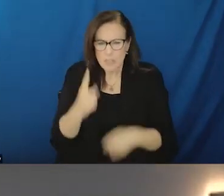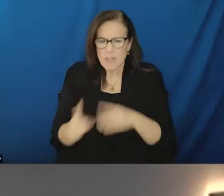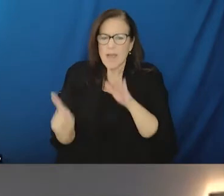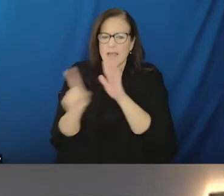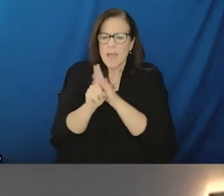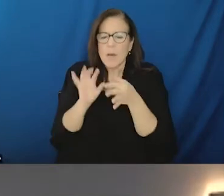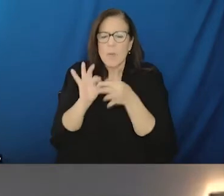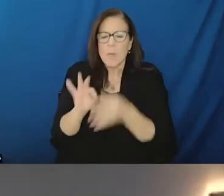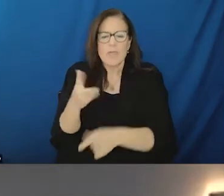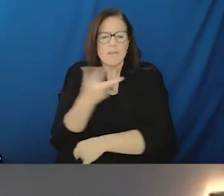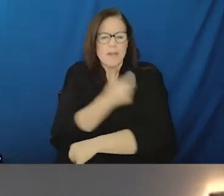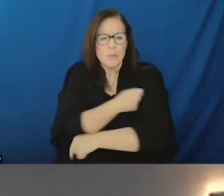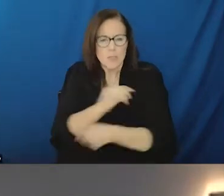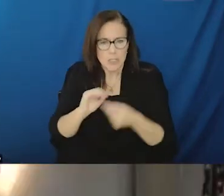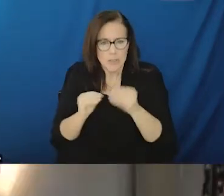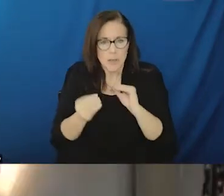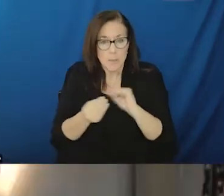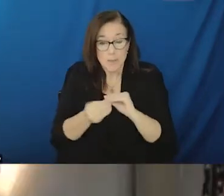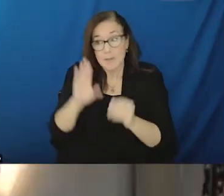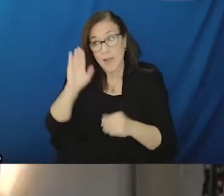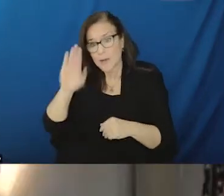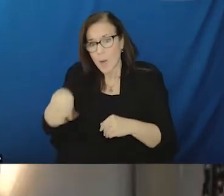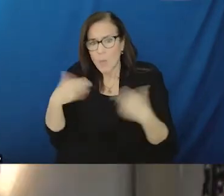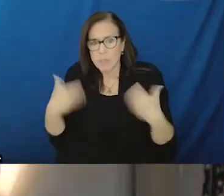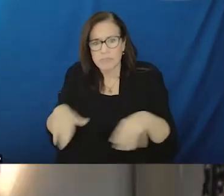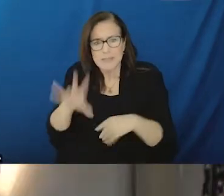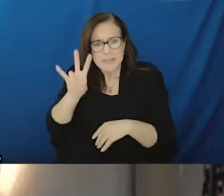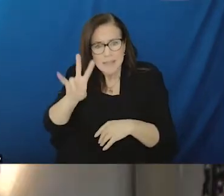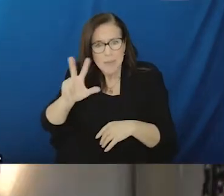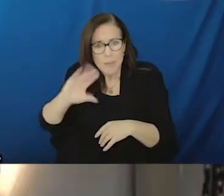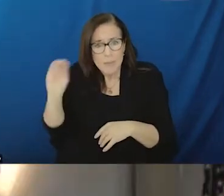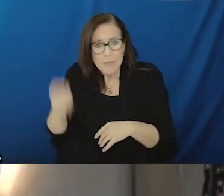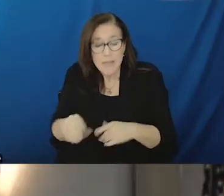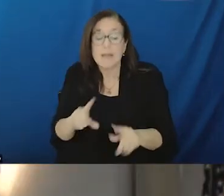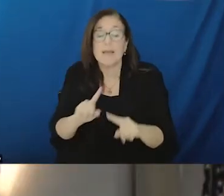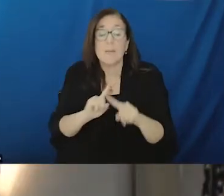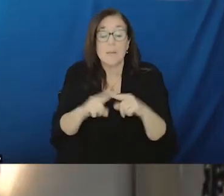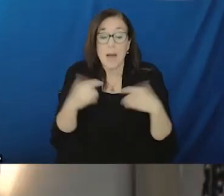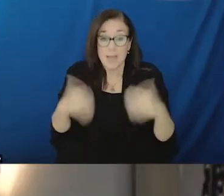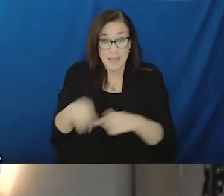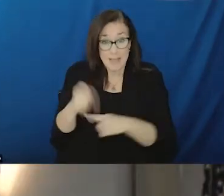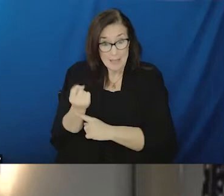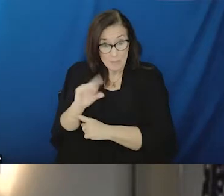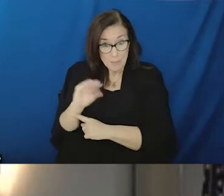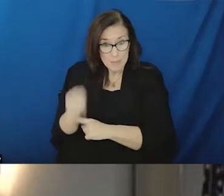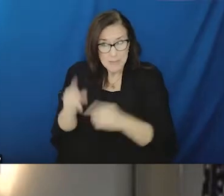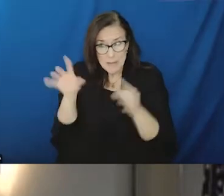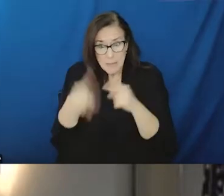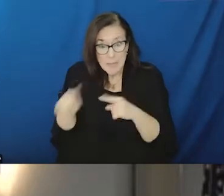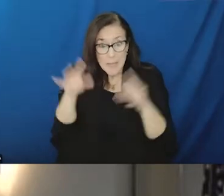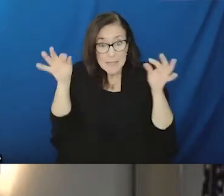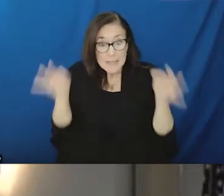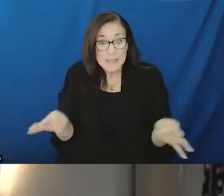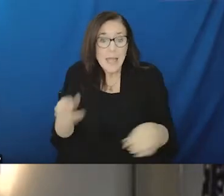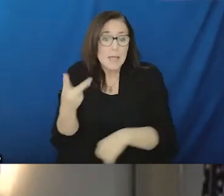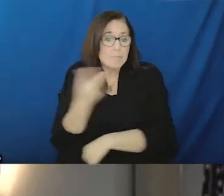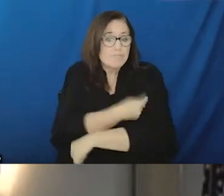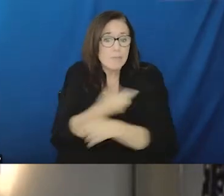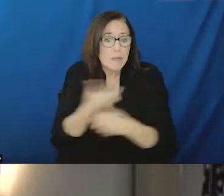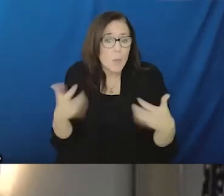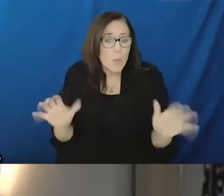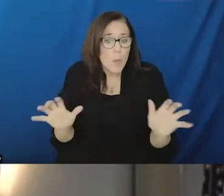Again, wonderful progress with 73%, but the 11% who have chosen not to get vaccinated, I